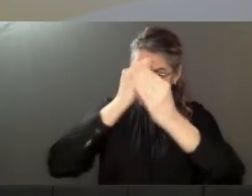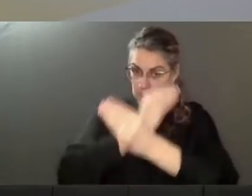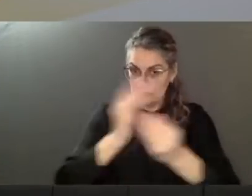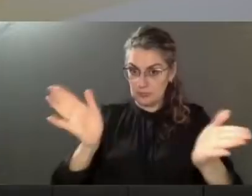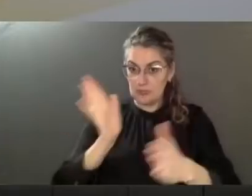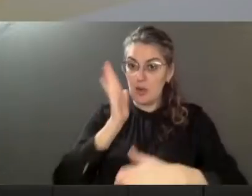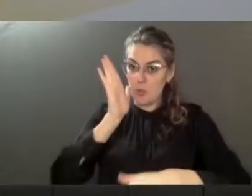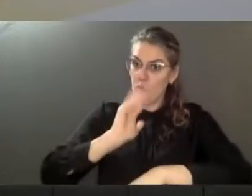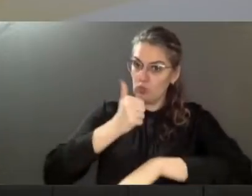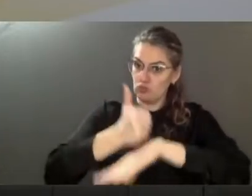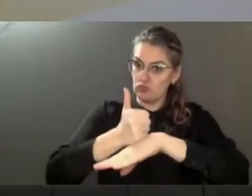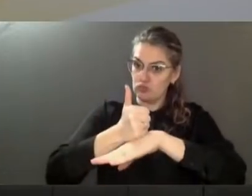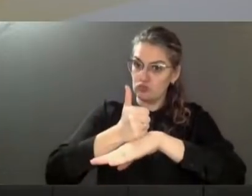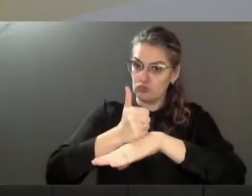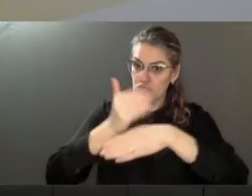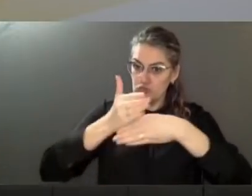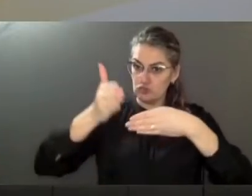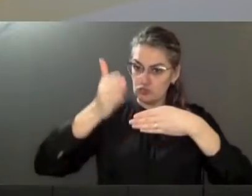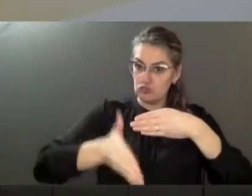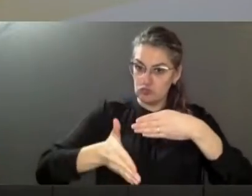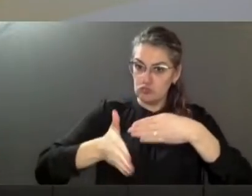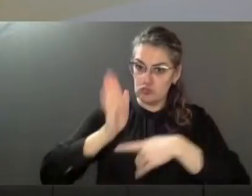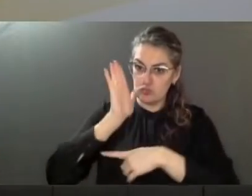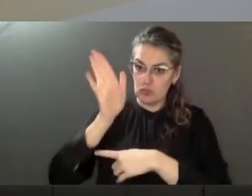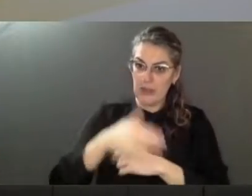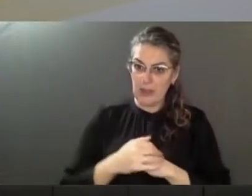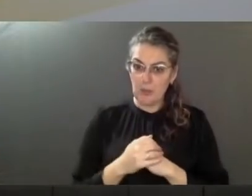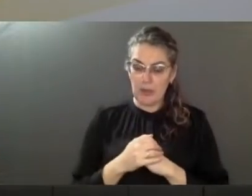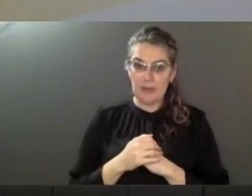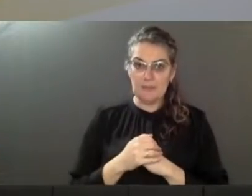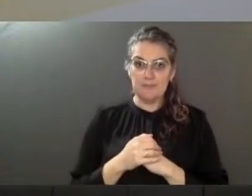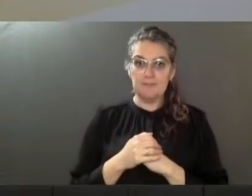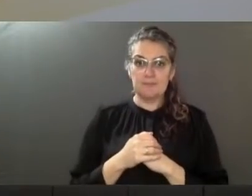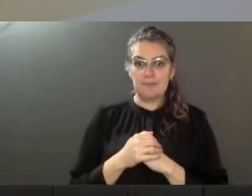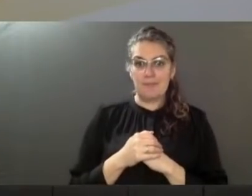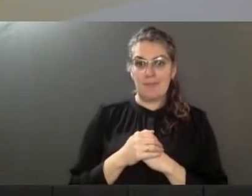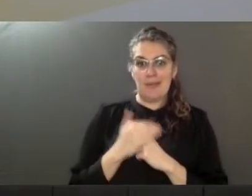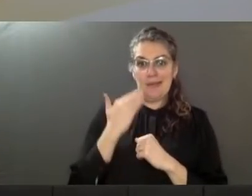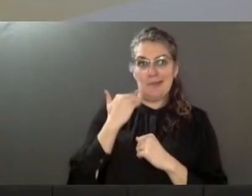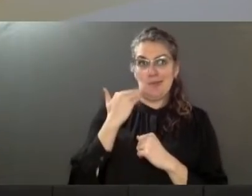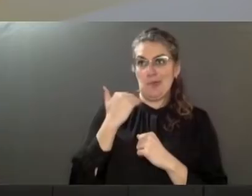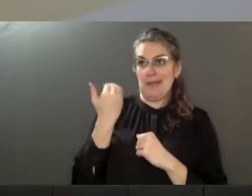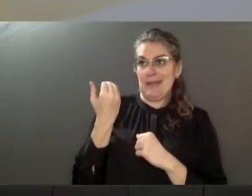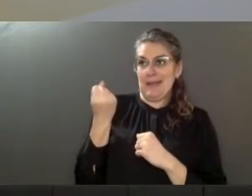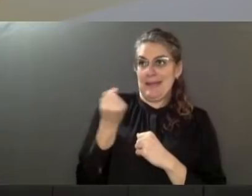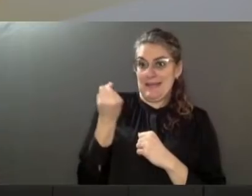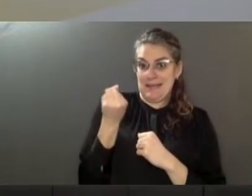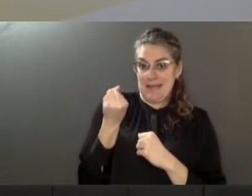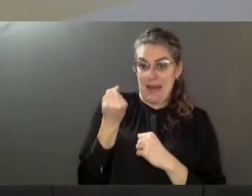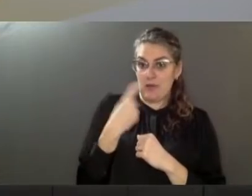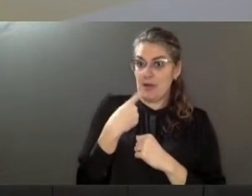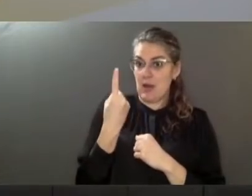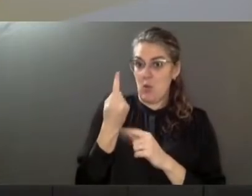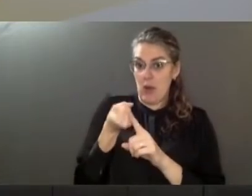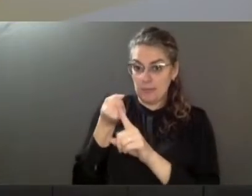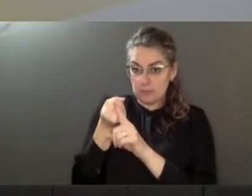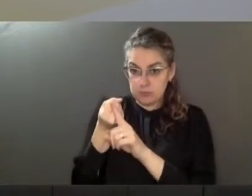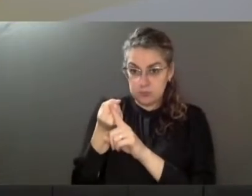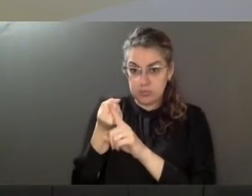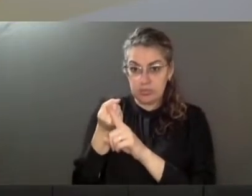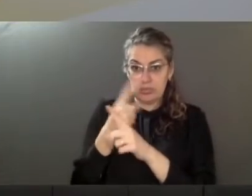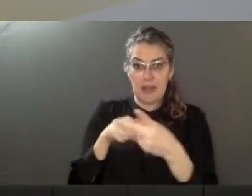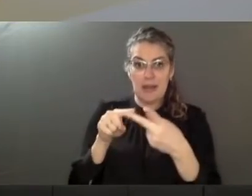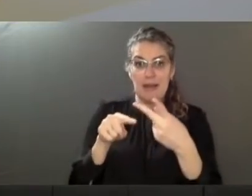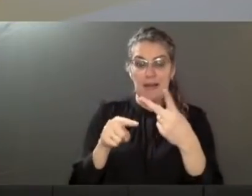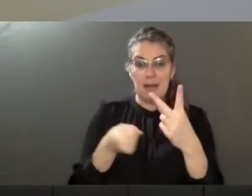And when one case came in on Saturday and one case came in on